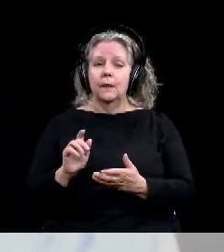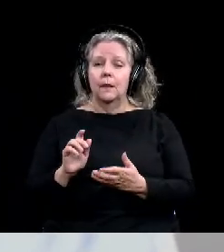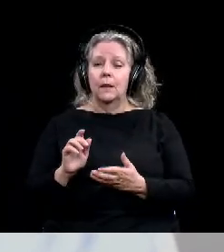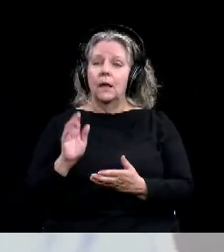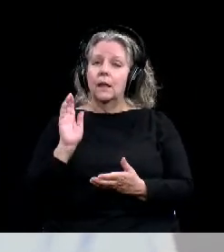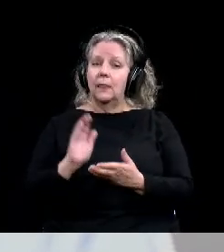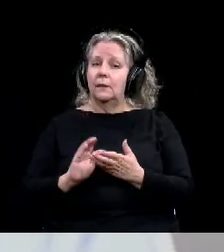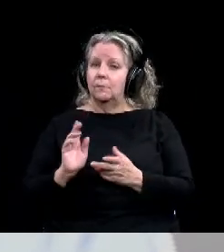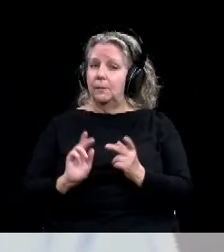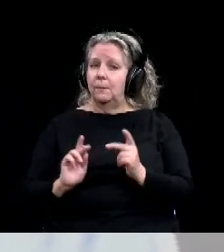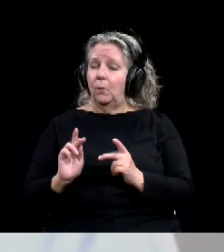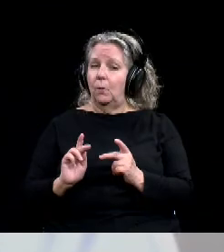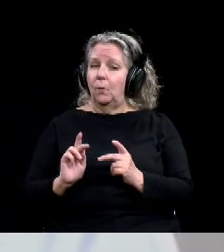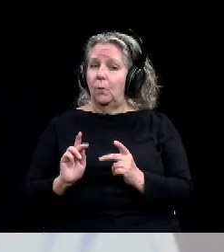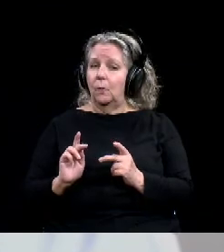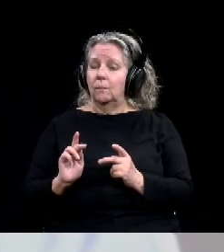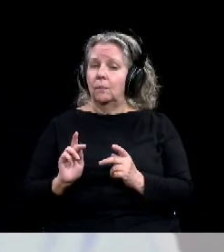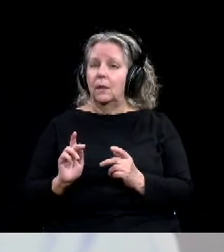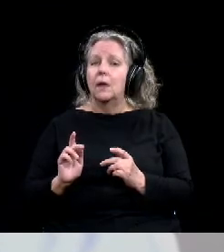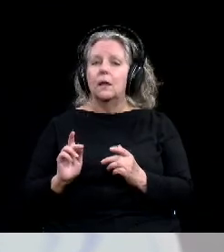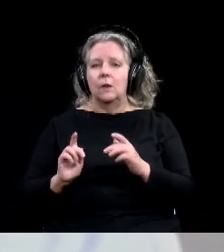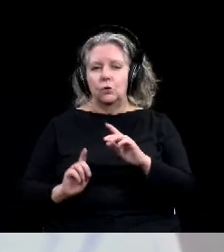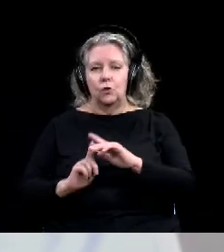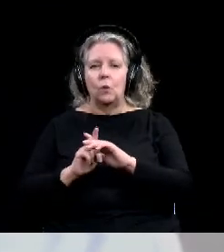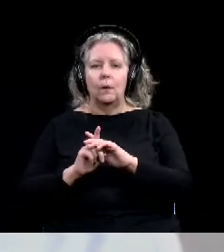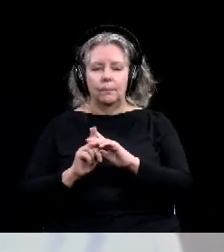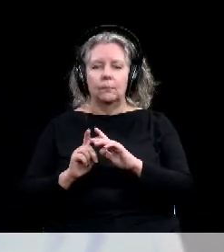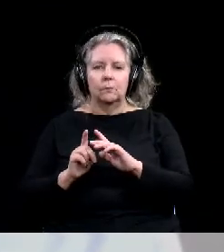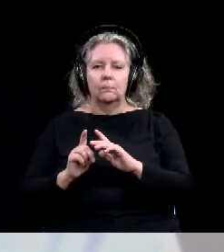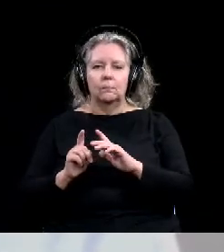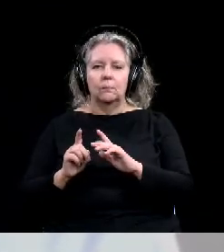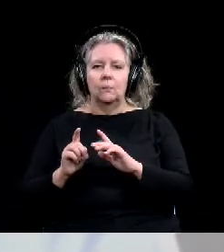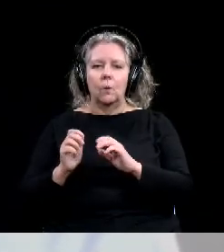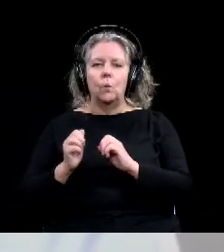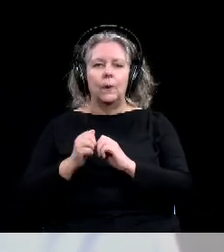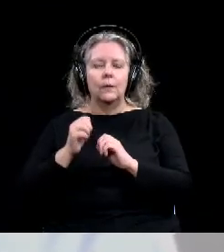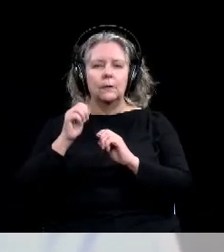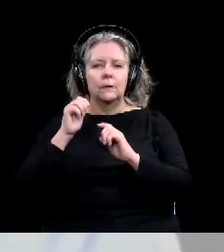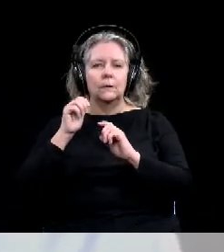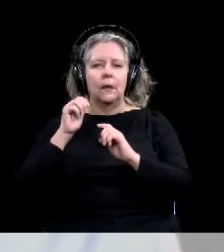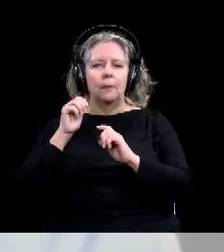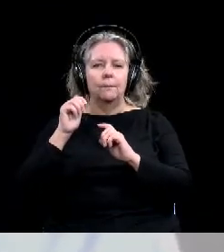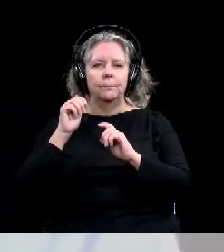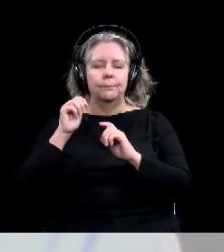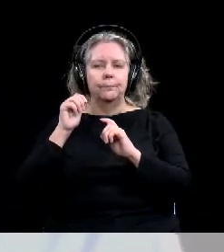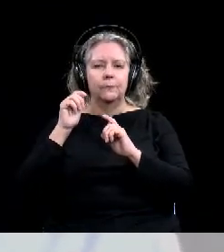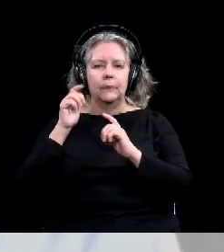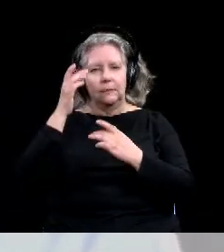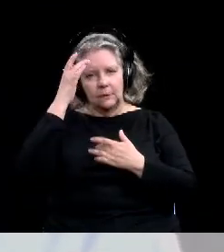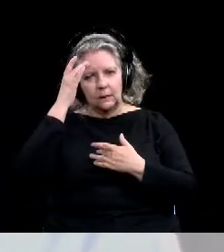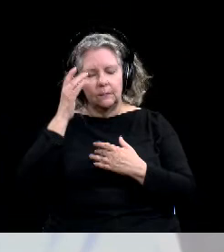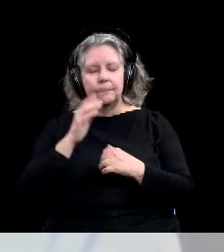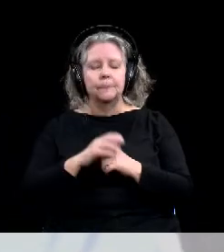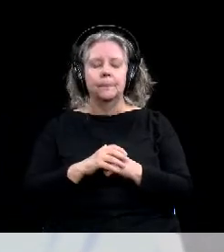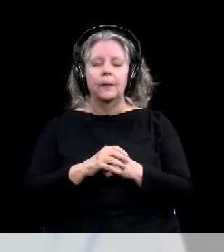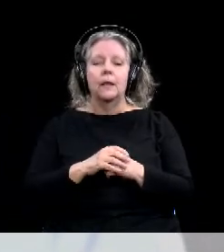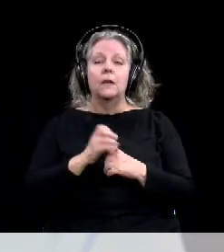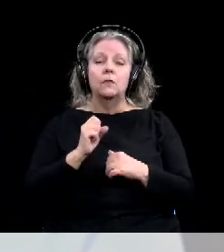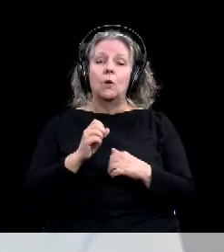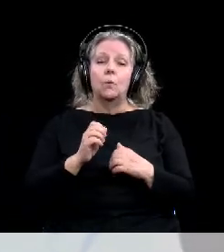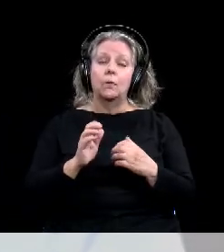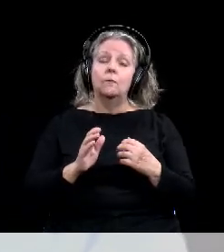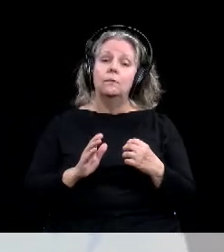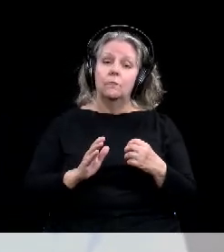whenever that sum total vaccinated plus those who've had the infection reaches a certain threshold, we